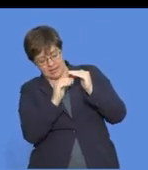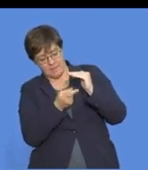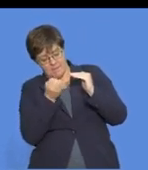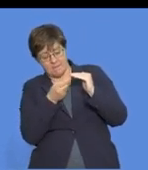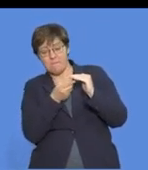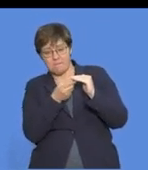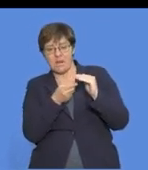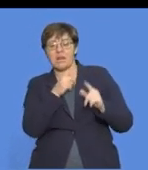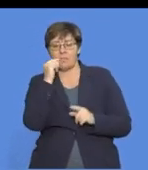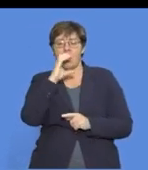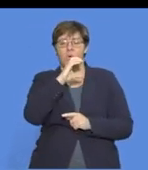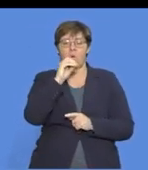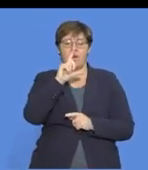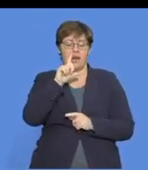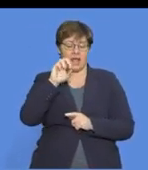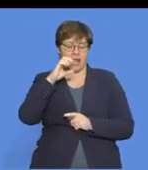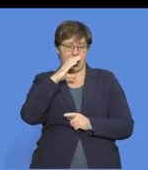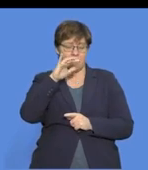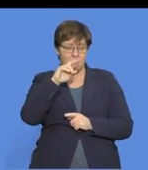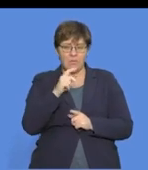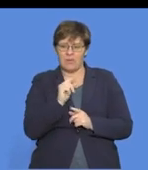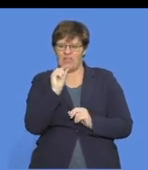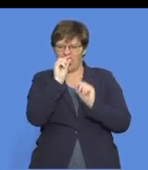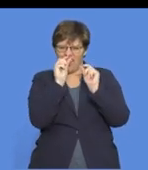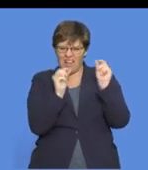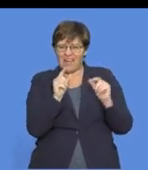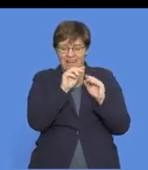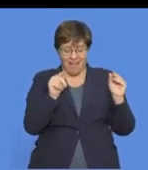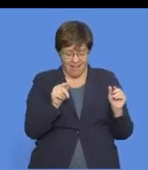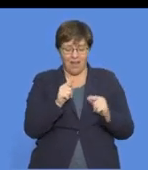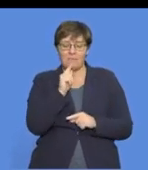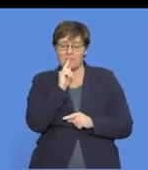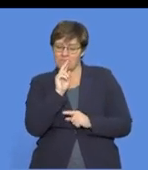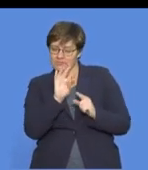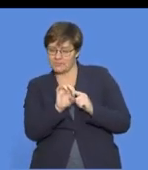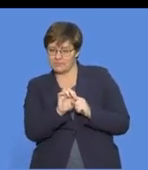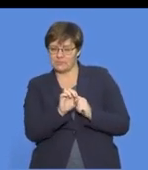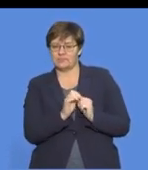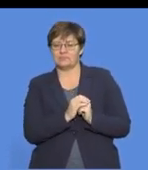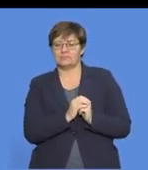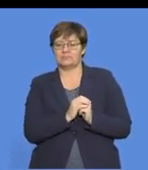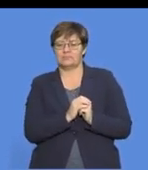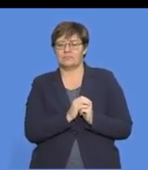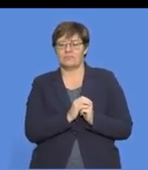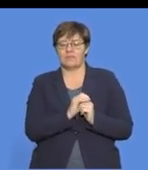their thickened corners, and there we have the epidermal cells.